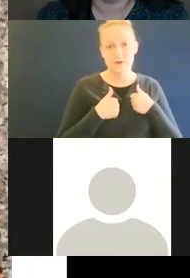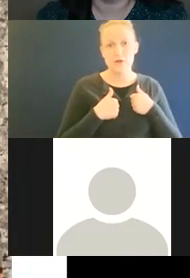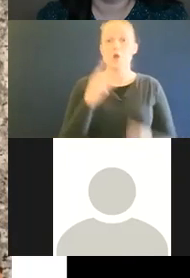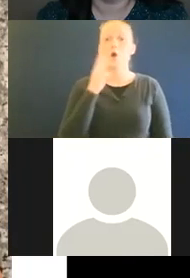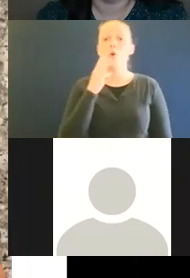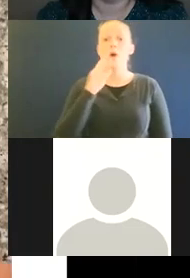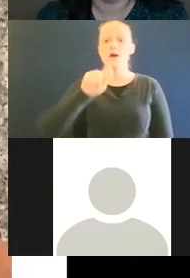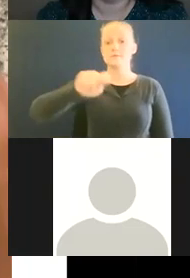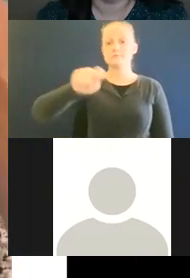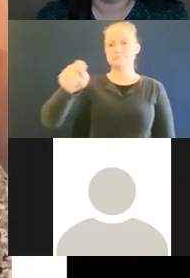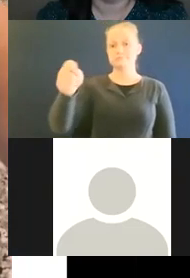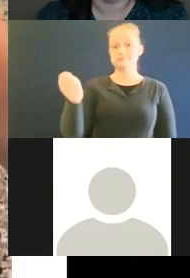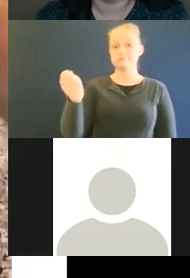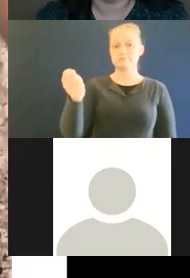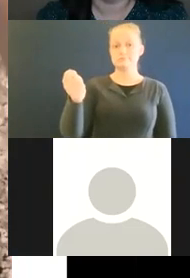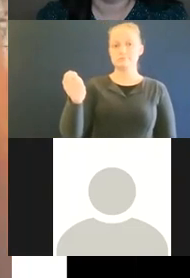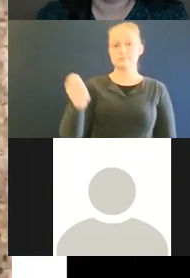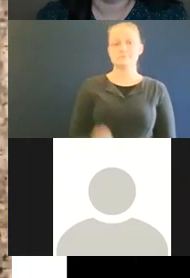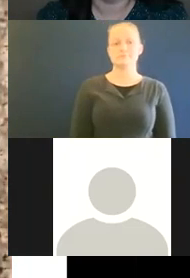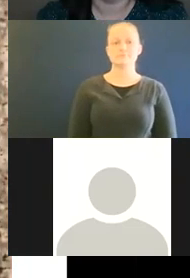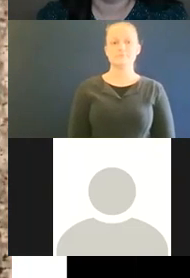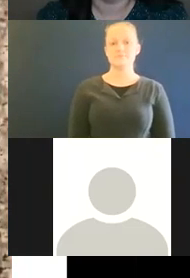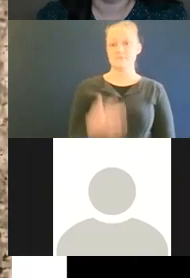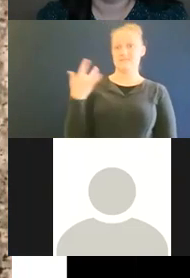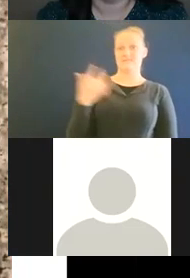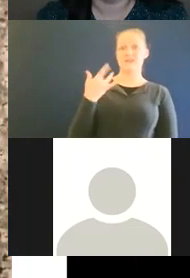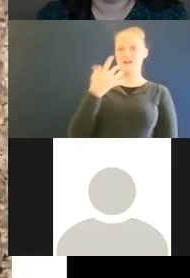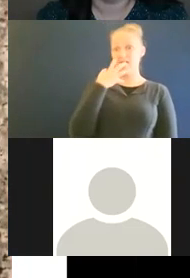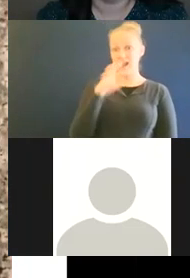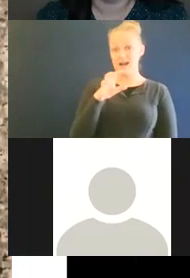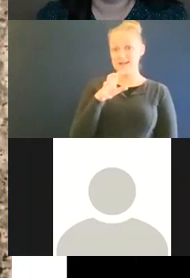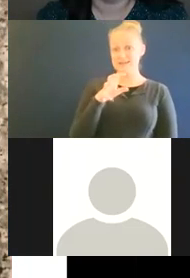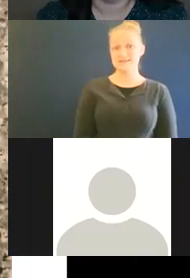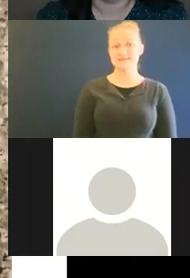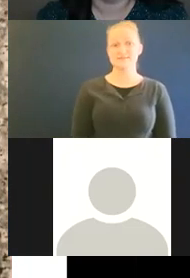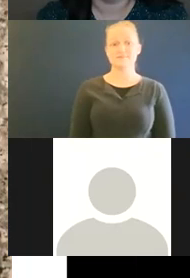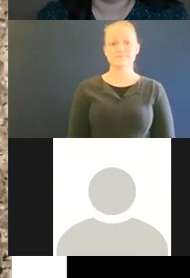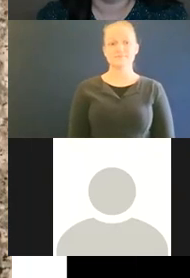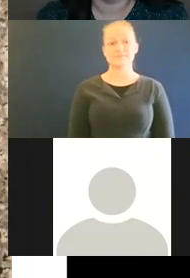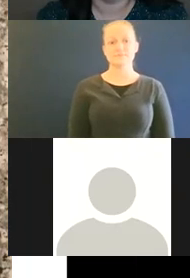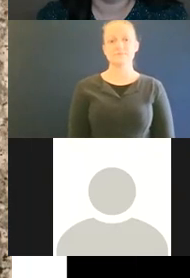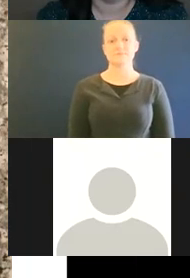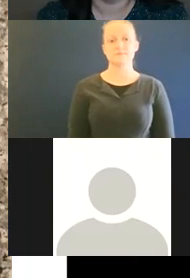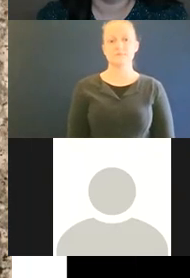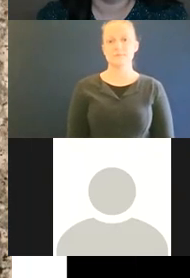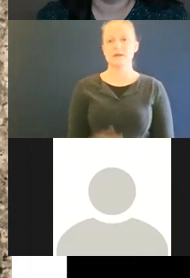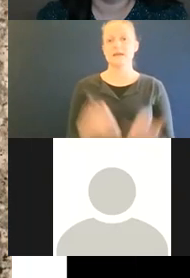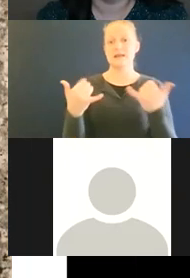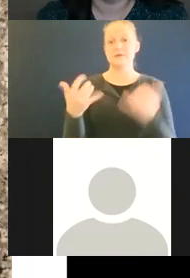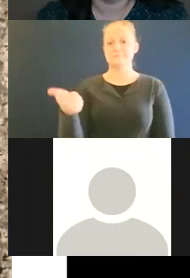water. Ooh, that feels hot. Let's turn that